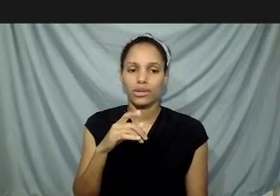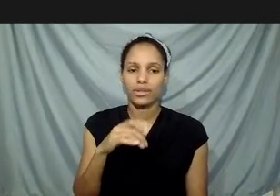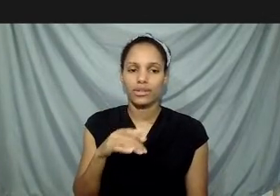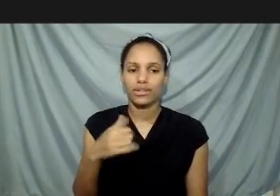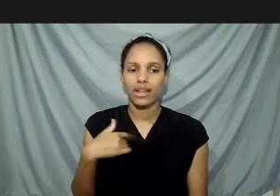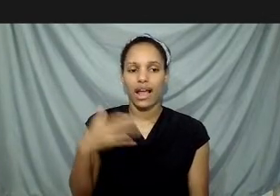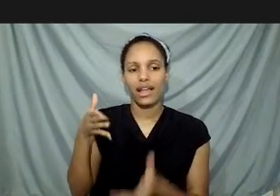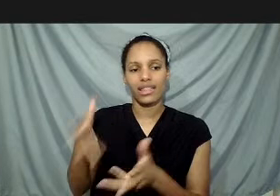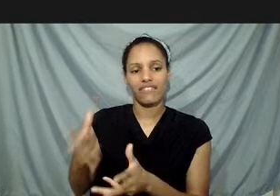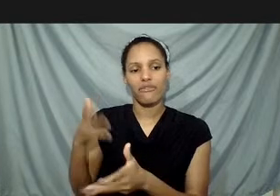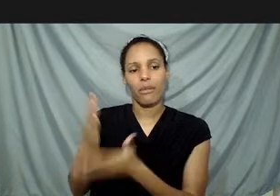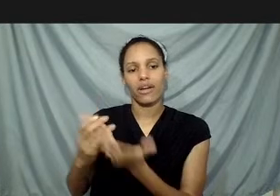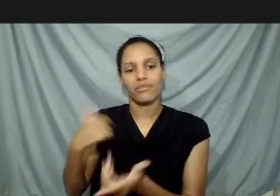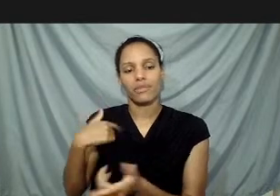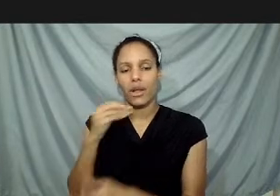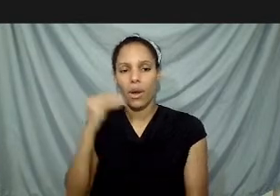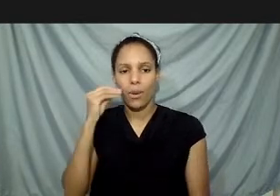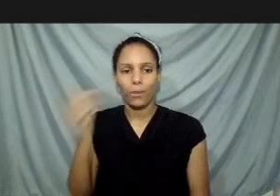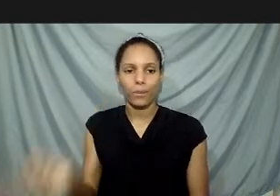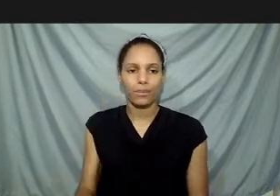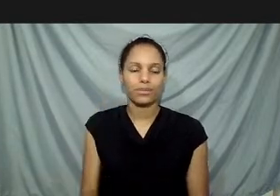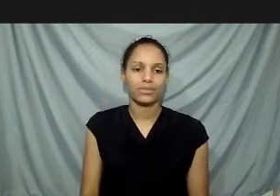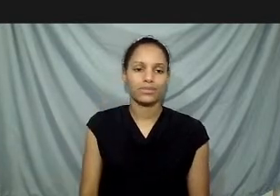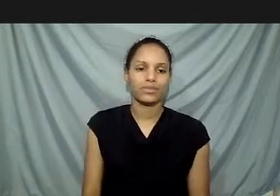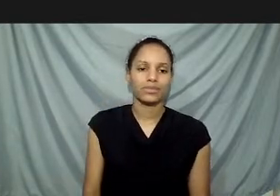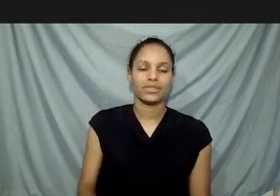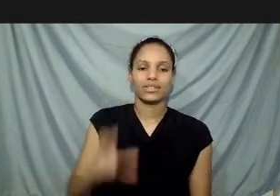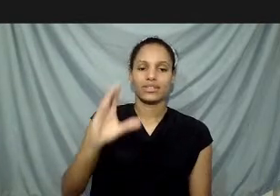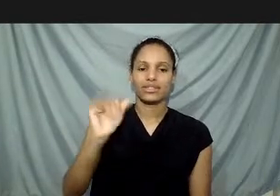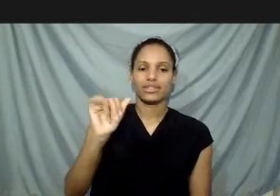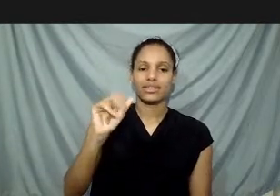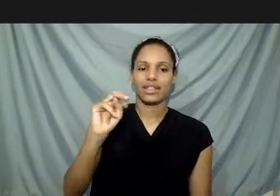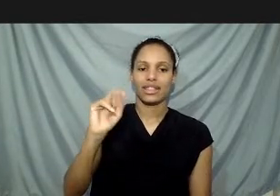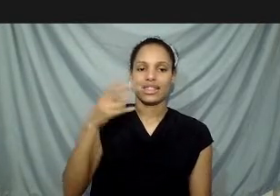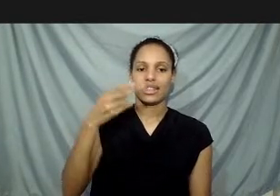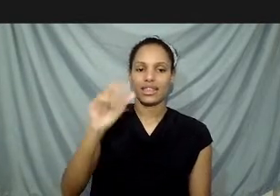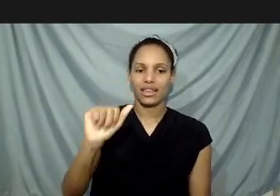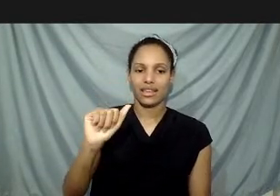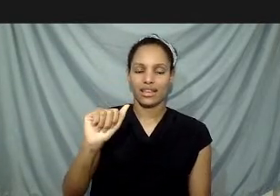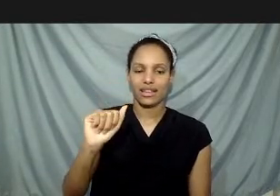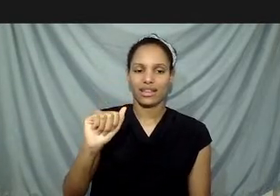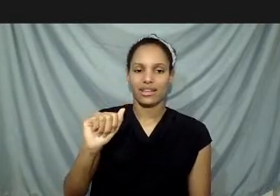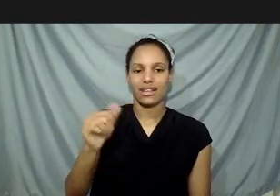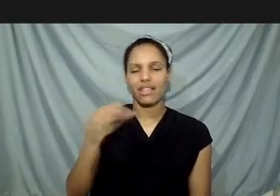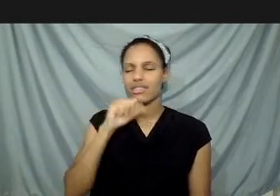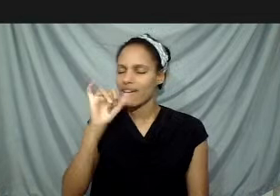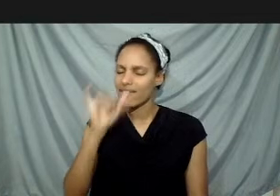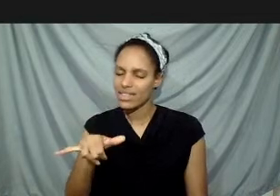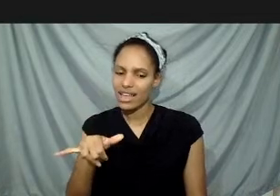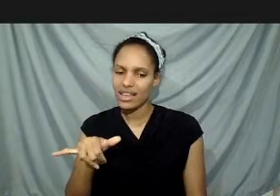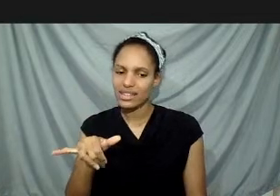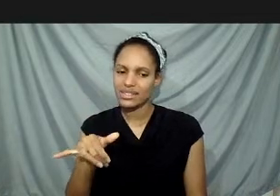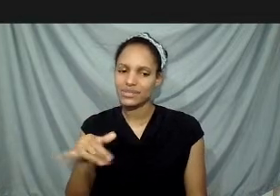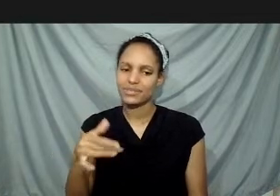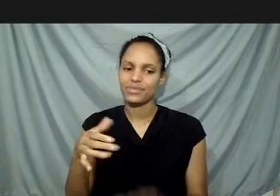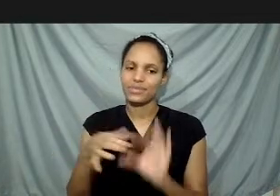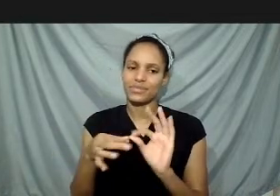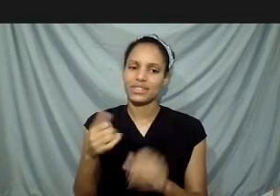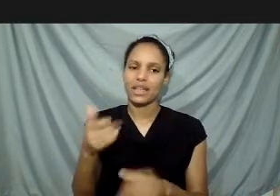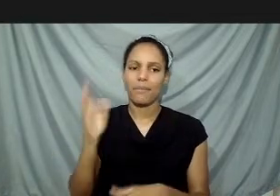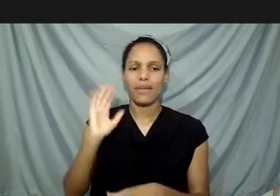I can find a Oh, Cynthia Oliver, love that. Back then when I was a mess.